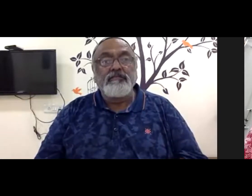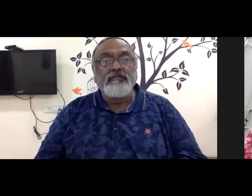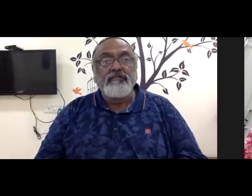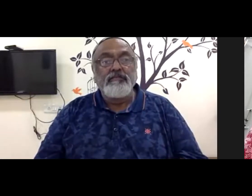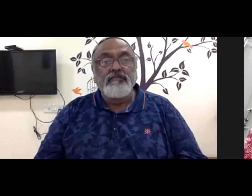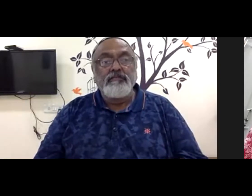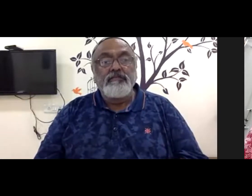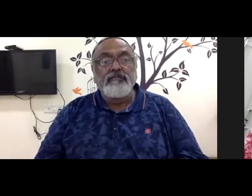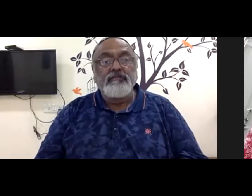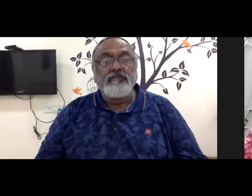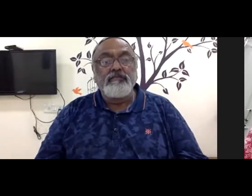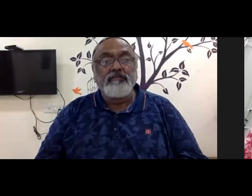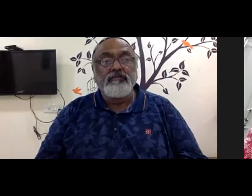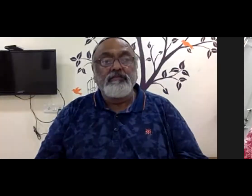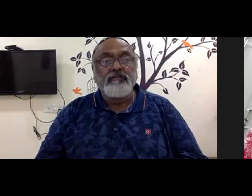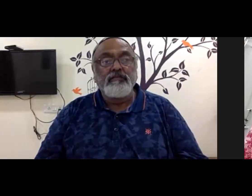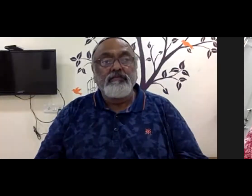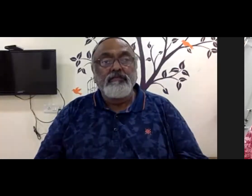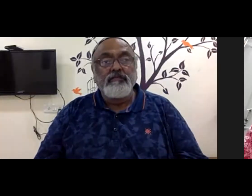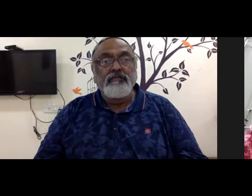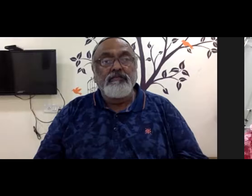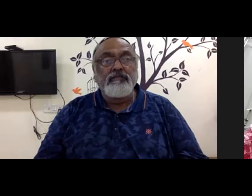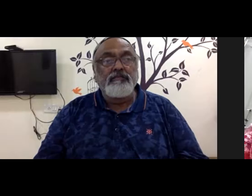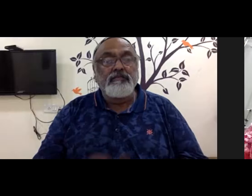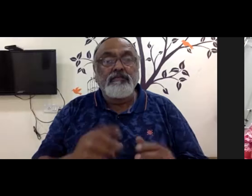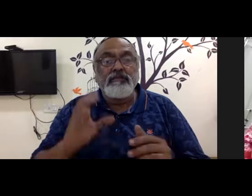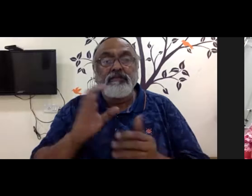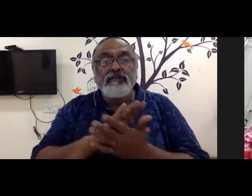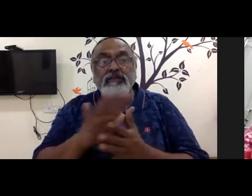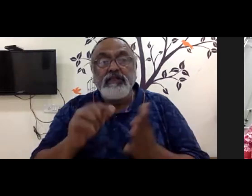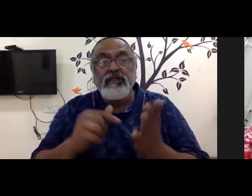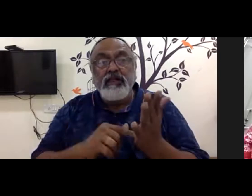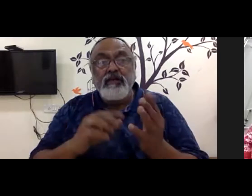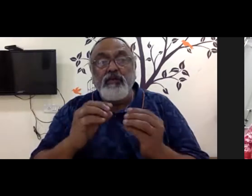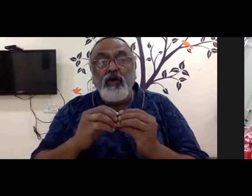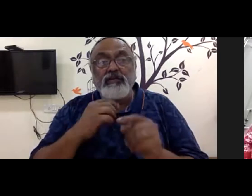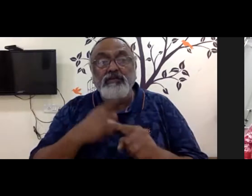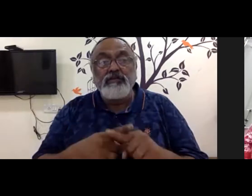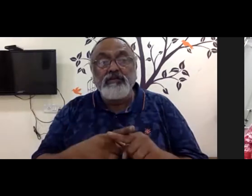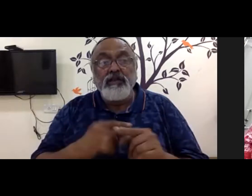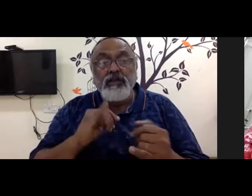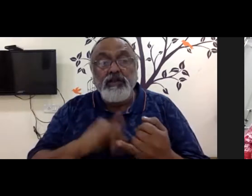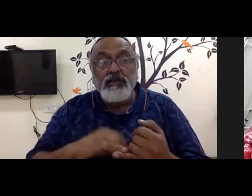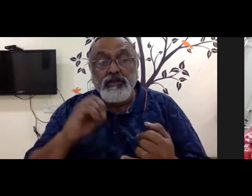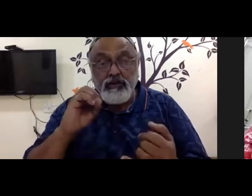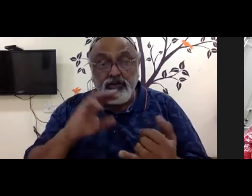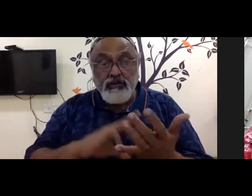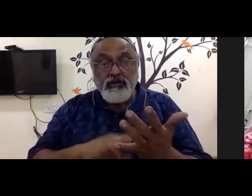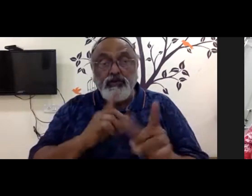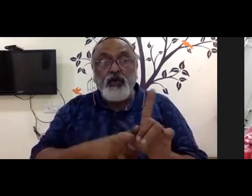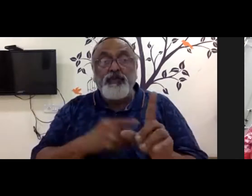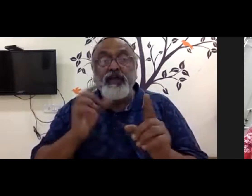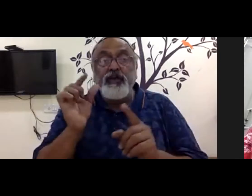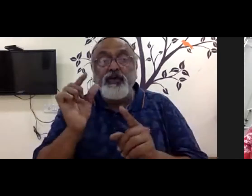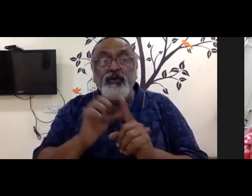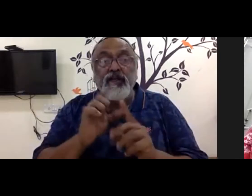I came across another question on the chat box, ma'am. It's from Okay. Soumya. She says, I believe the UDID card